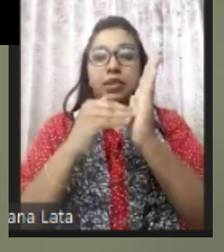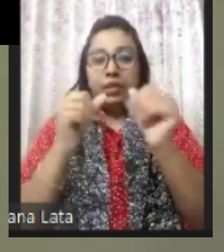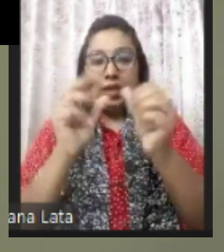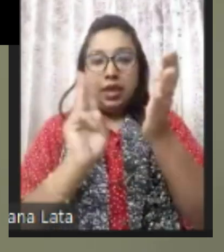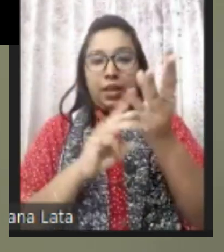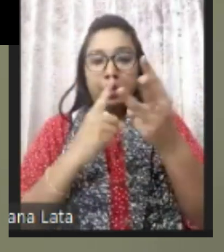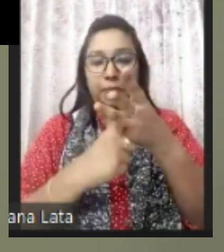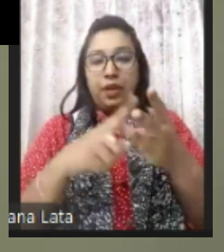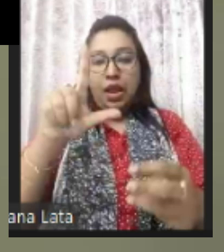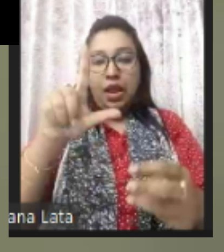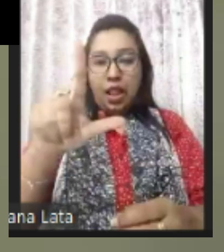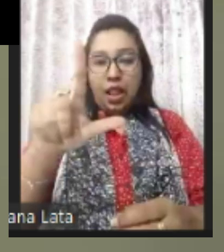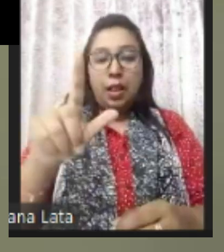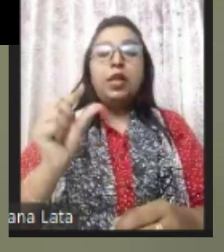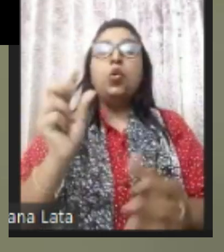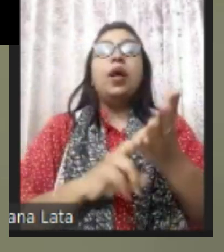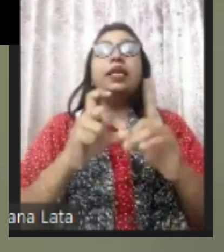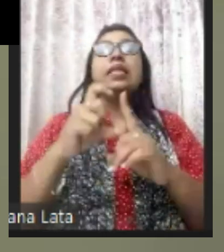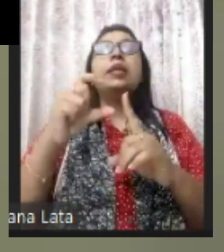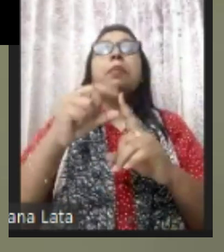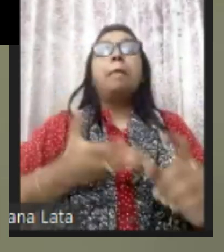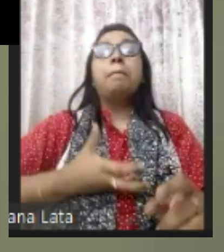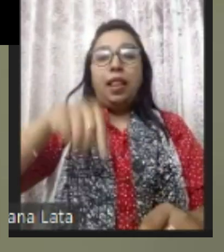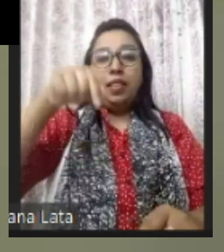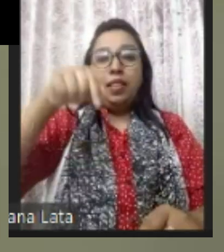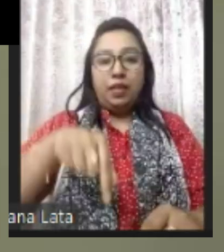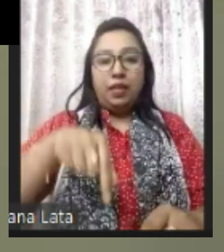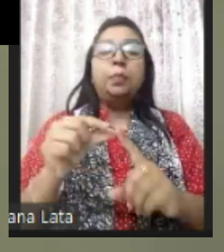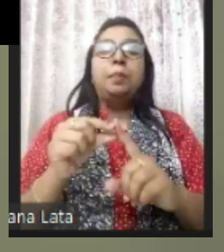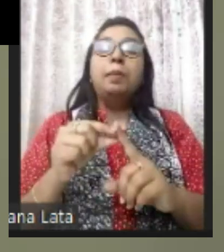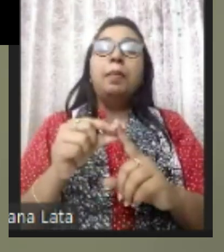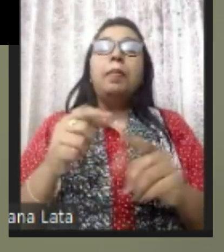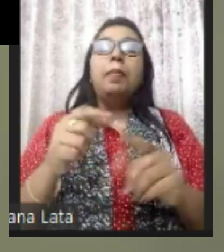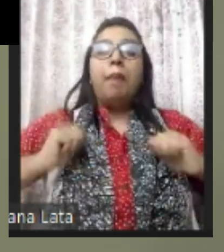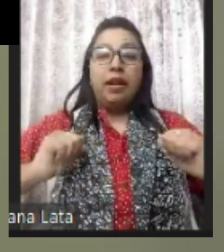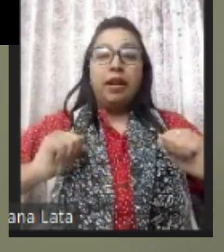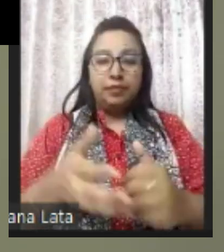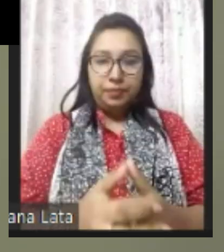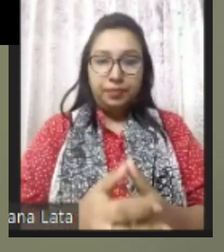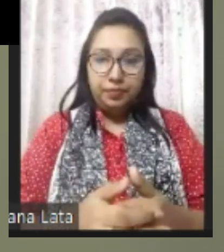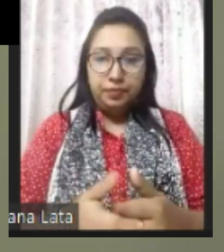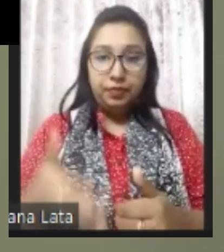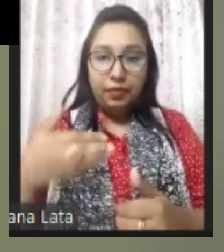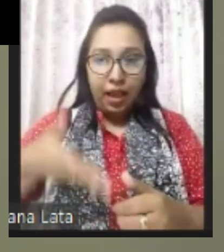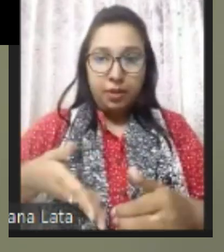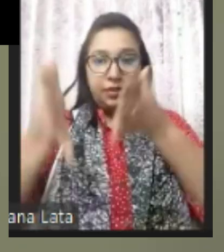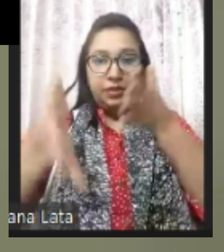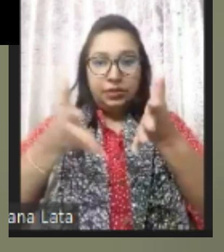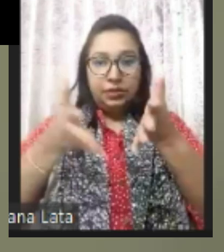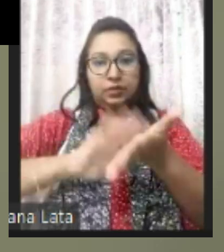Bangladesh. And our today's sign language interpretation will be done by Ms. Arafat Sultana